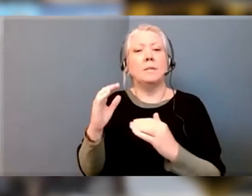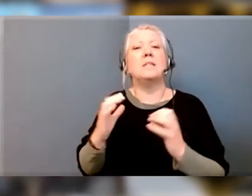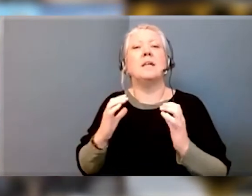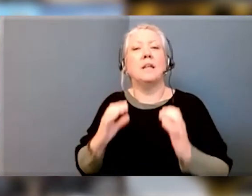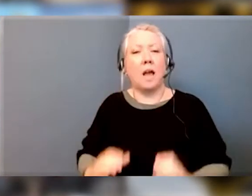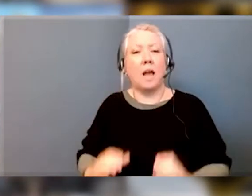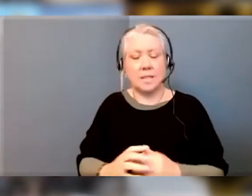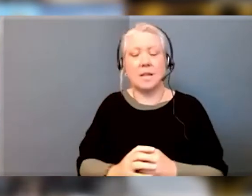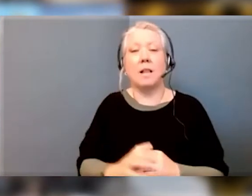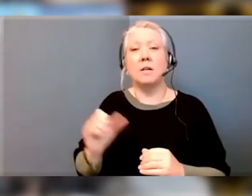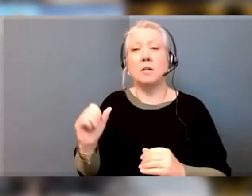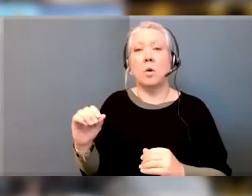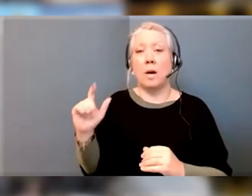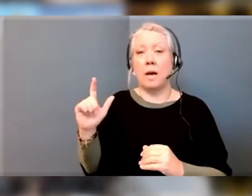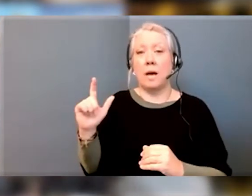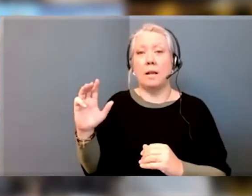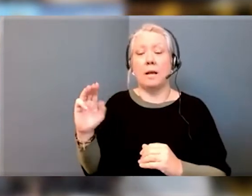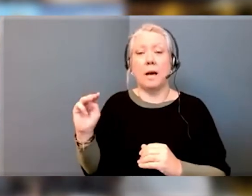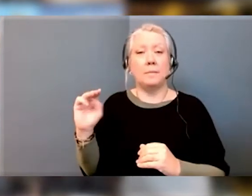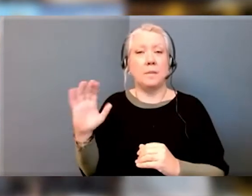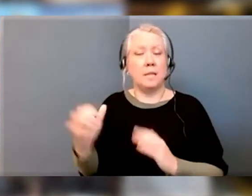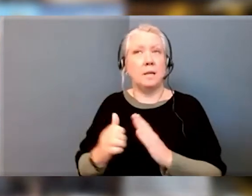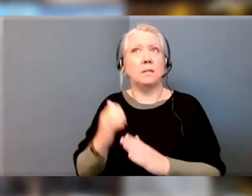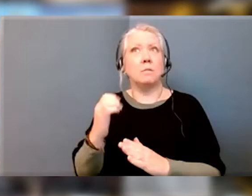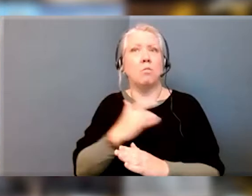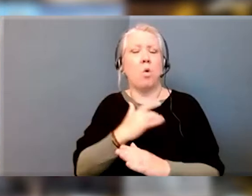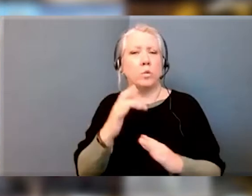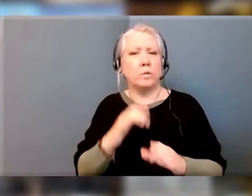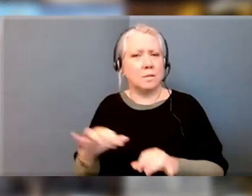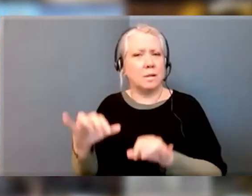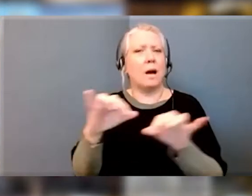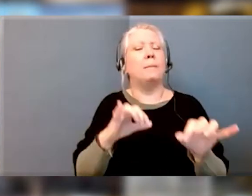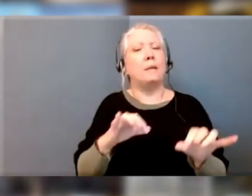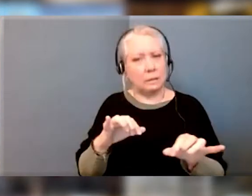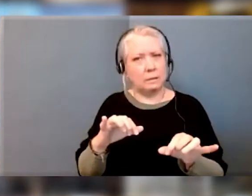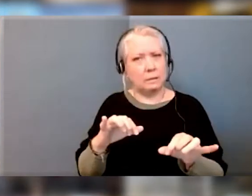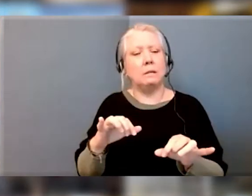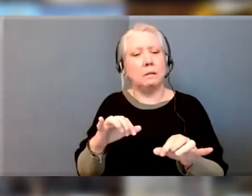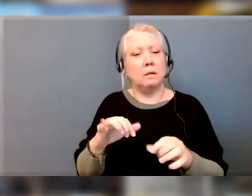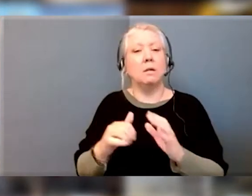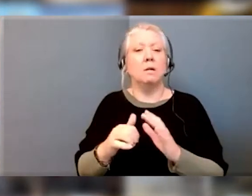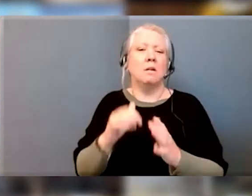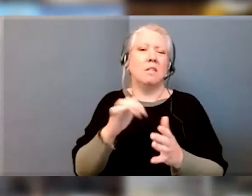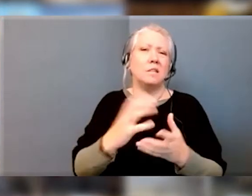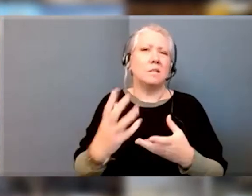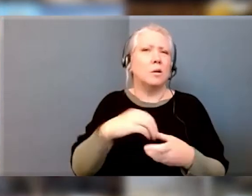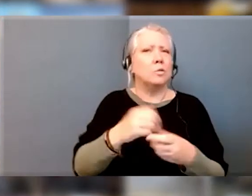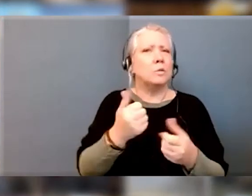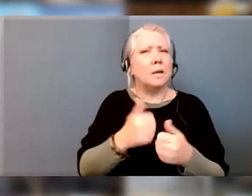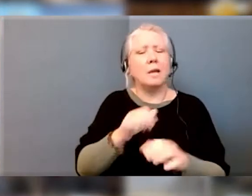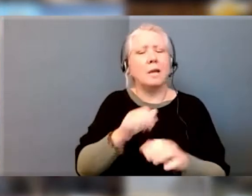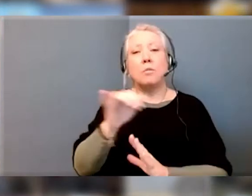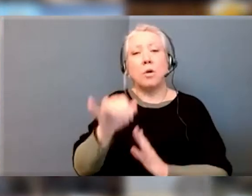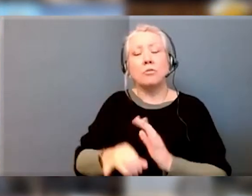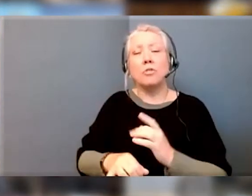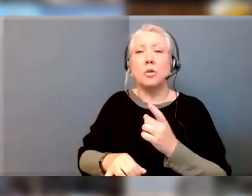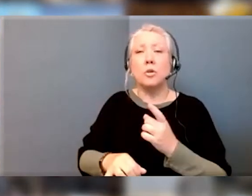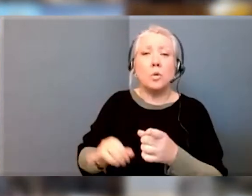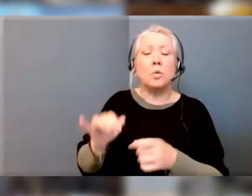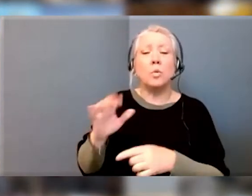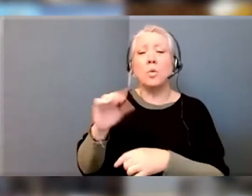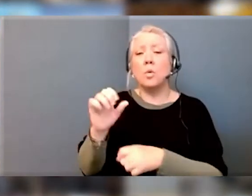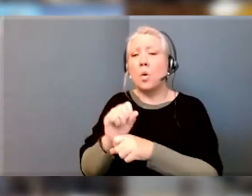So like I mentioned, LMC is the most common project bucket. This basically encompasses any project where you or your coworkers or